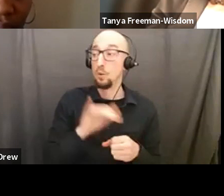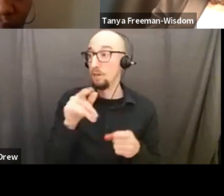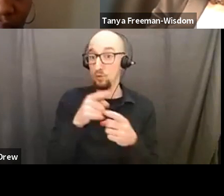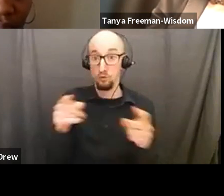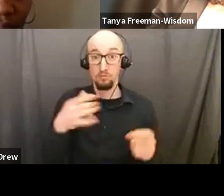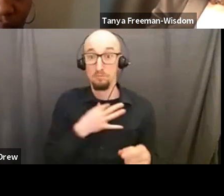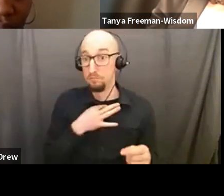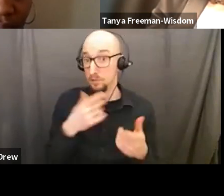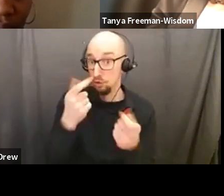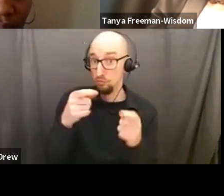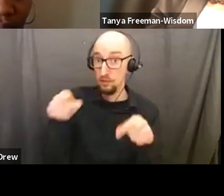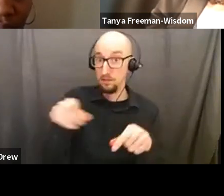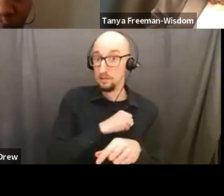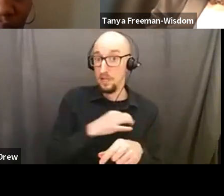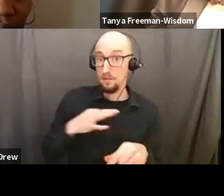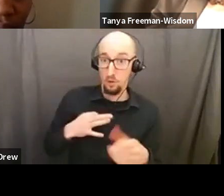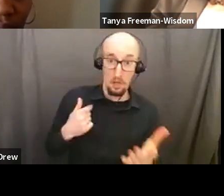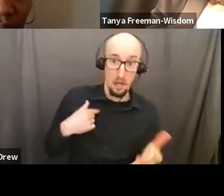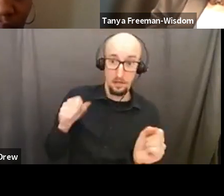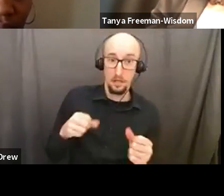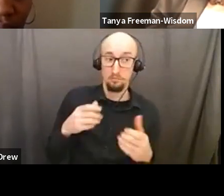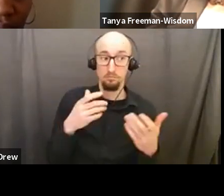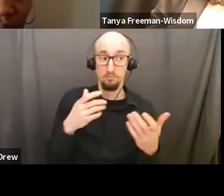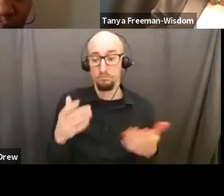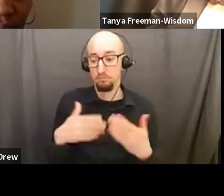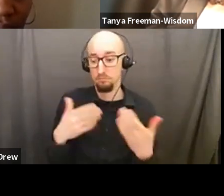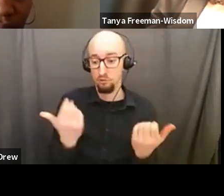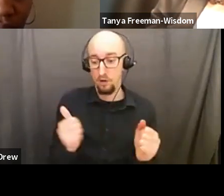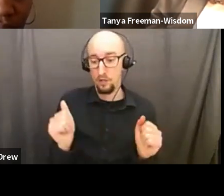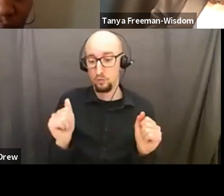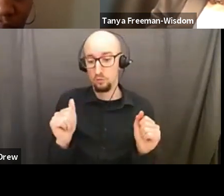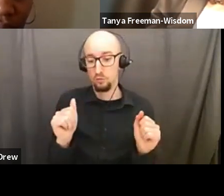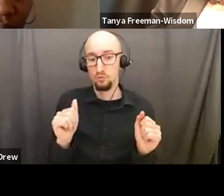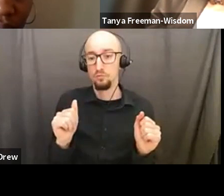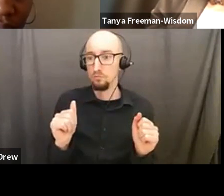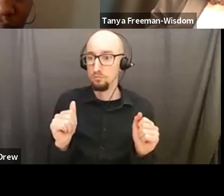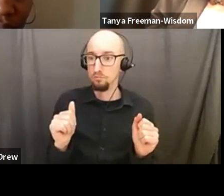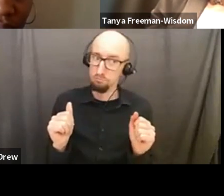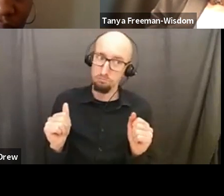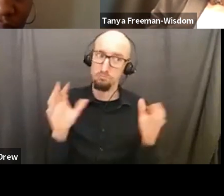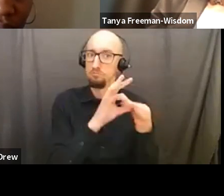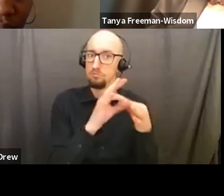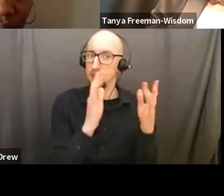to this task force, then I could try to put us in touch with her.